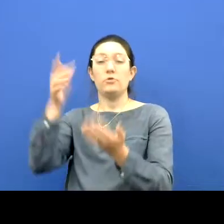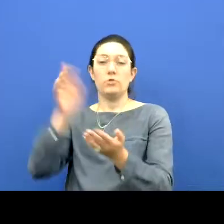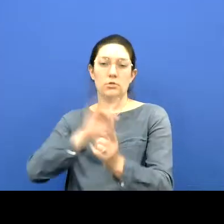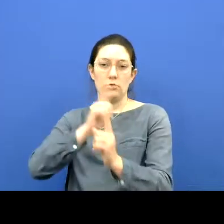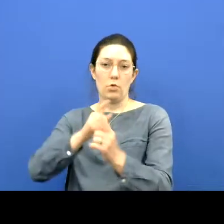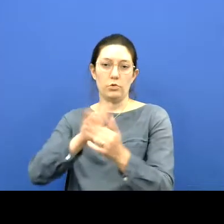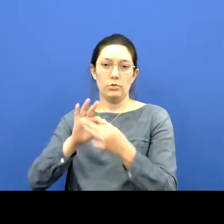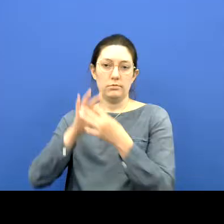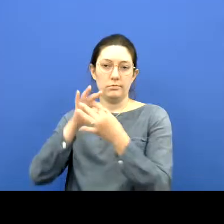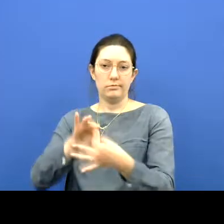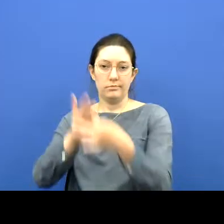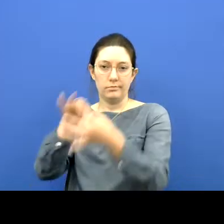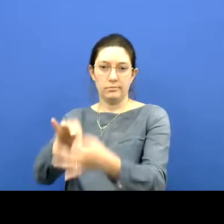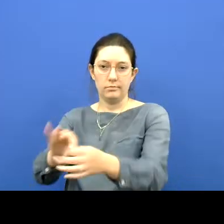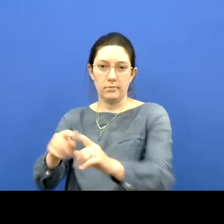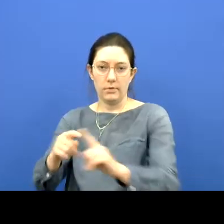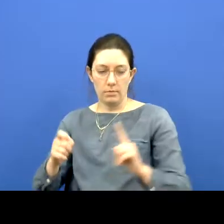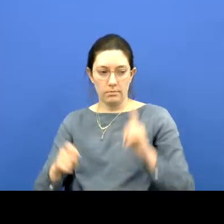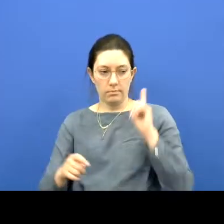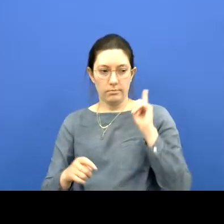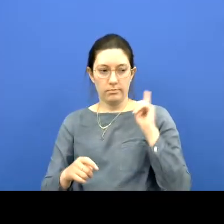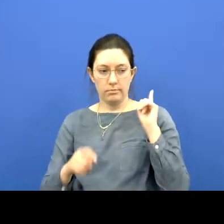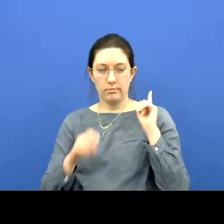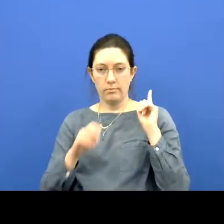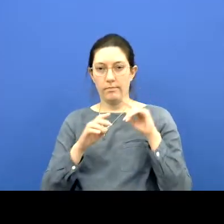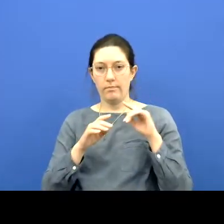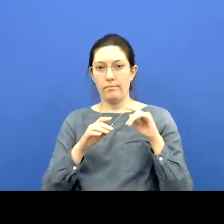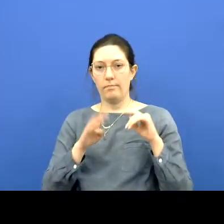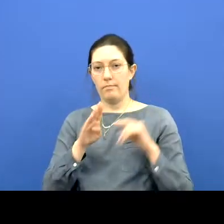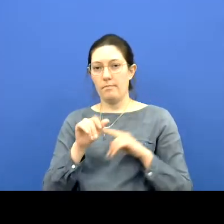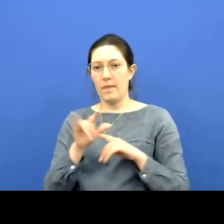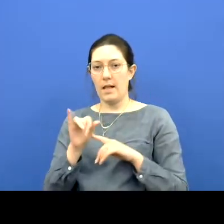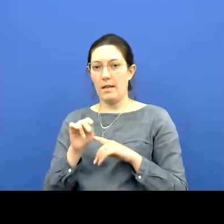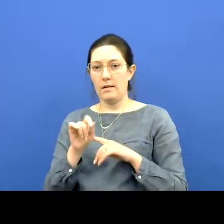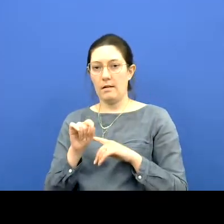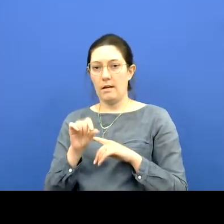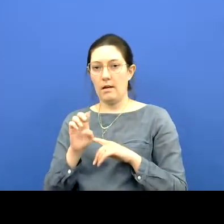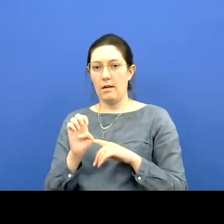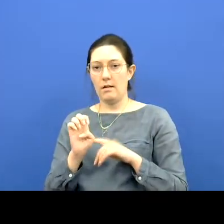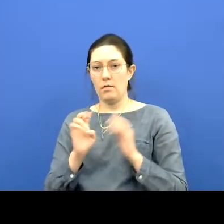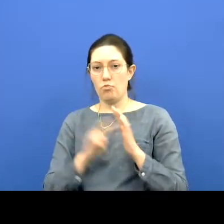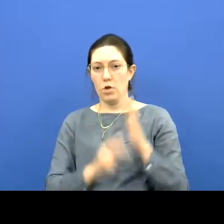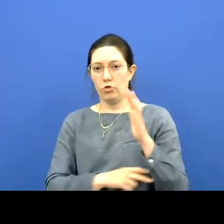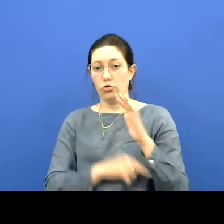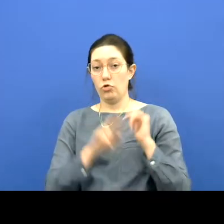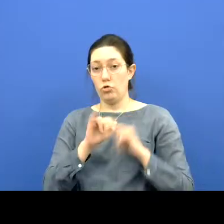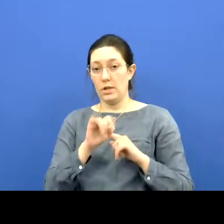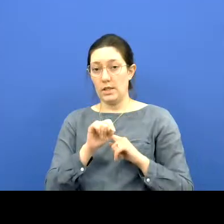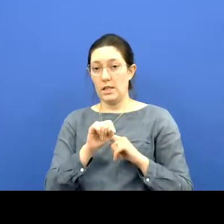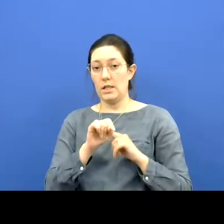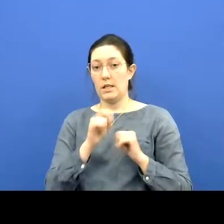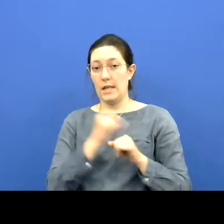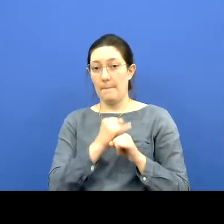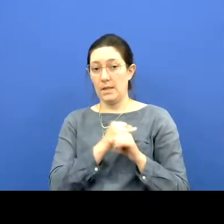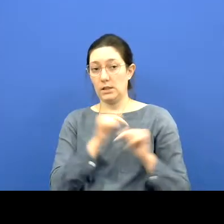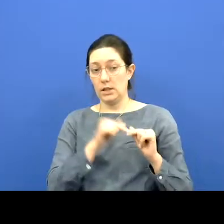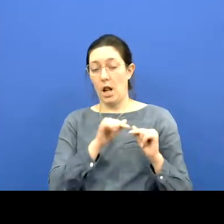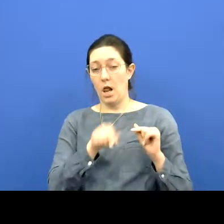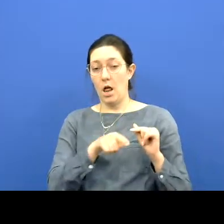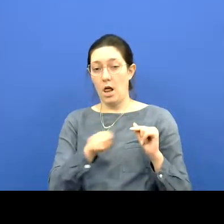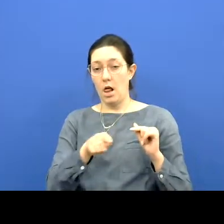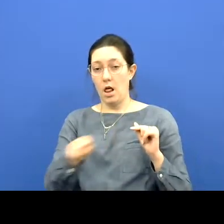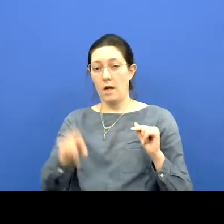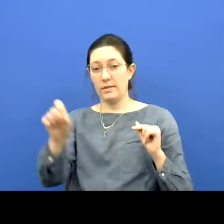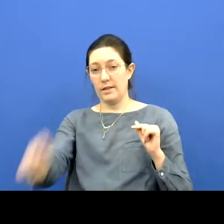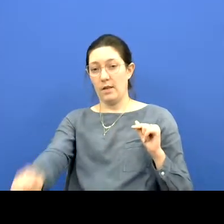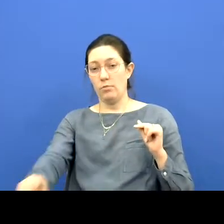this trail all the way from Valentine Bridge near basically the RIT campus near Valentine Bridge, all the way